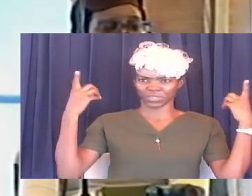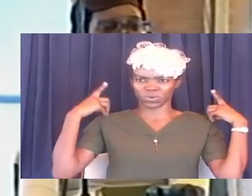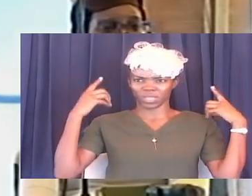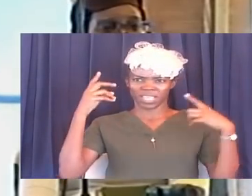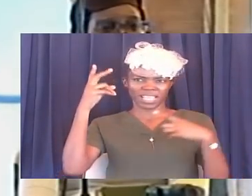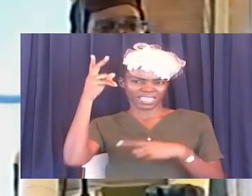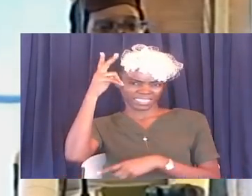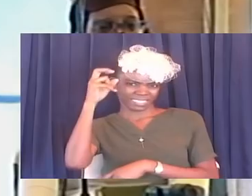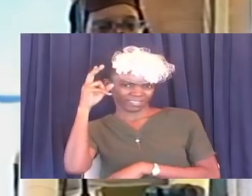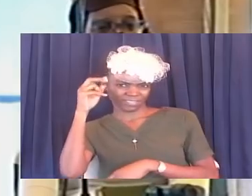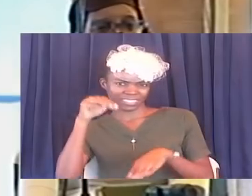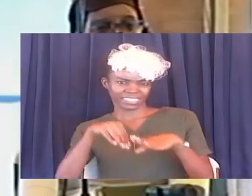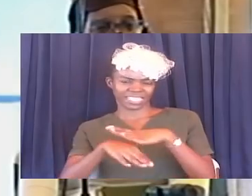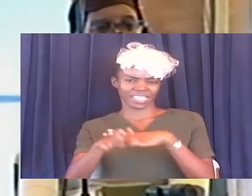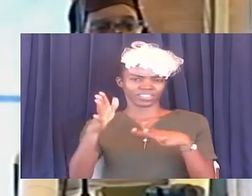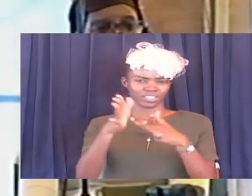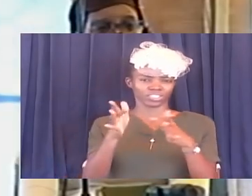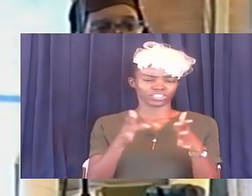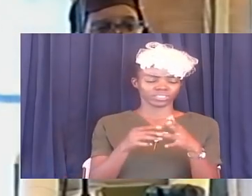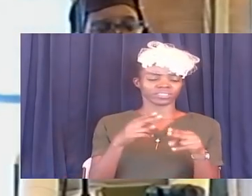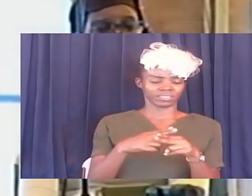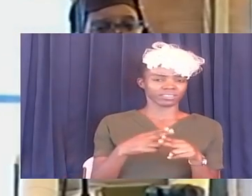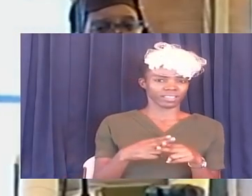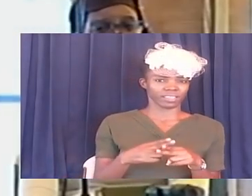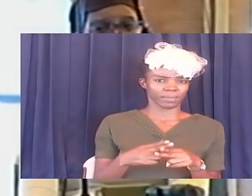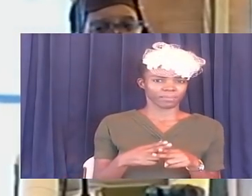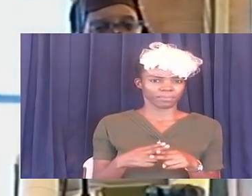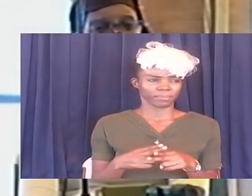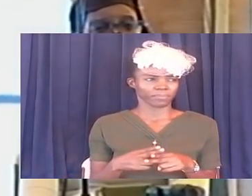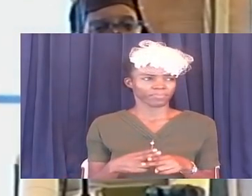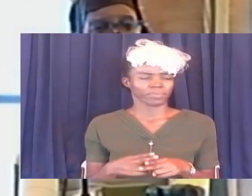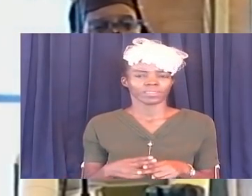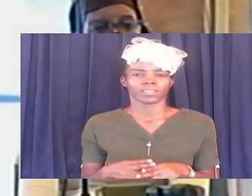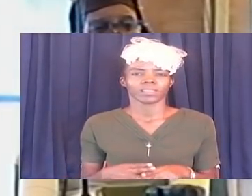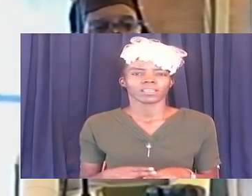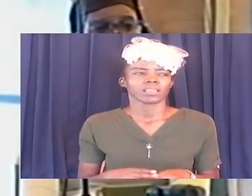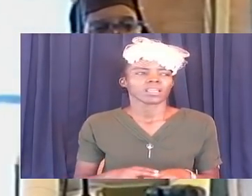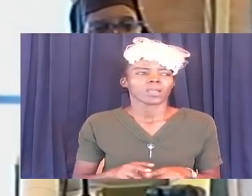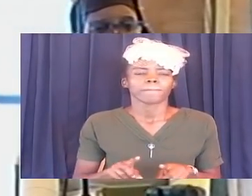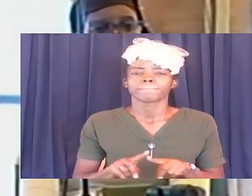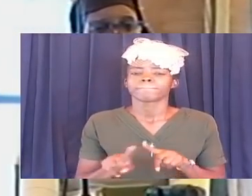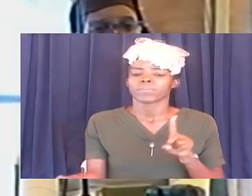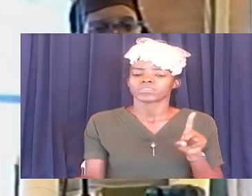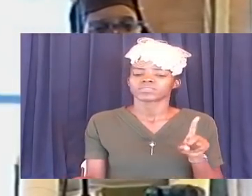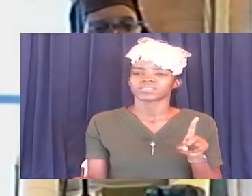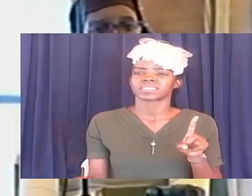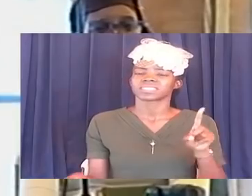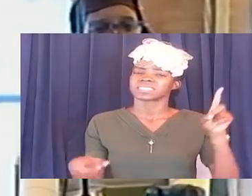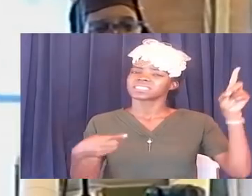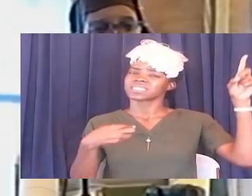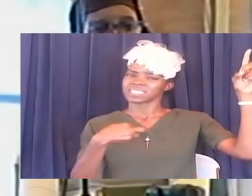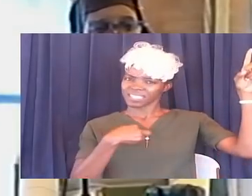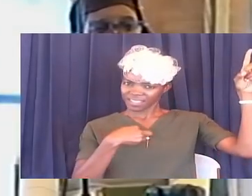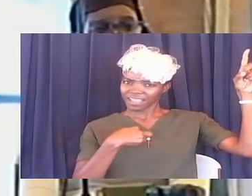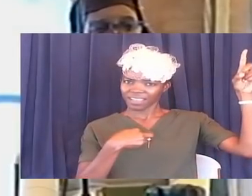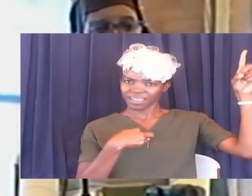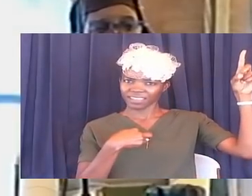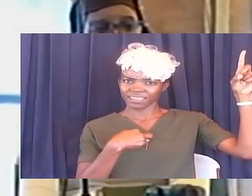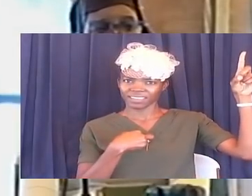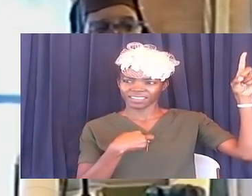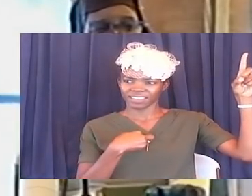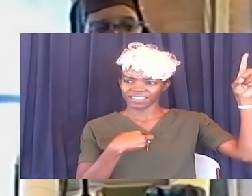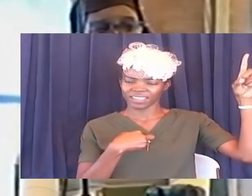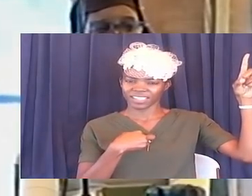name. And it says that, but I, this is the Lord, will profess.